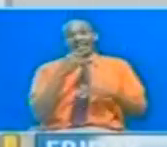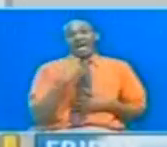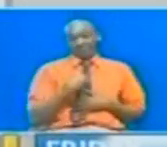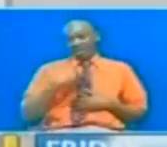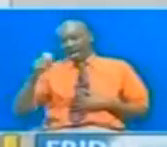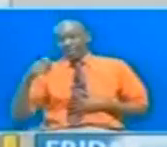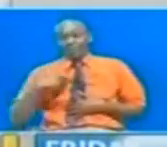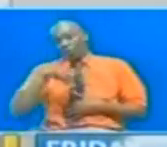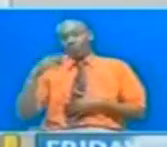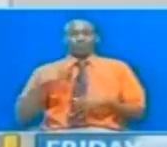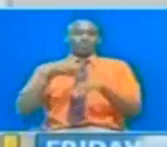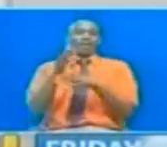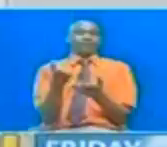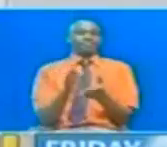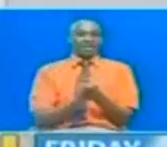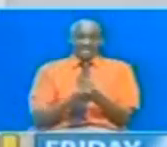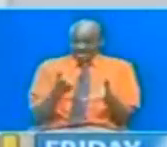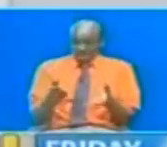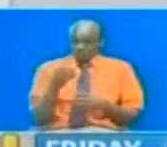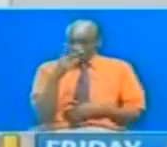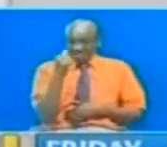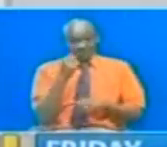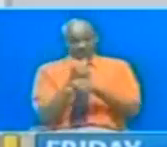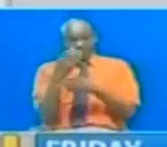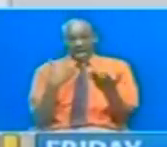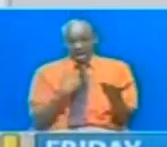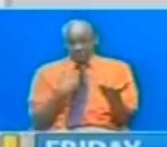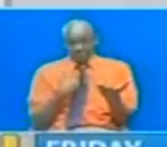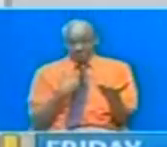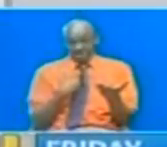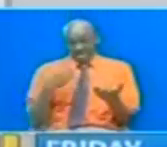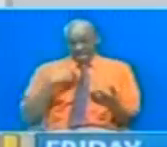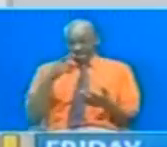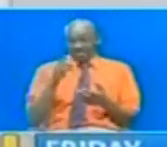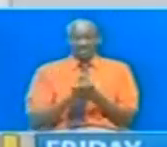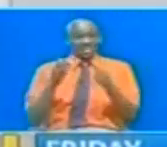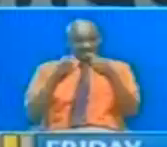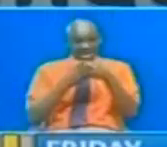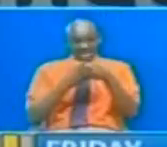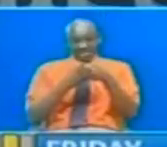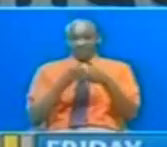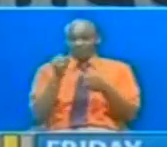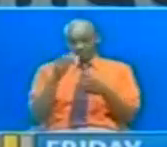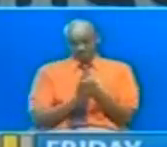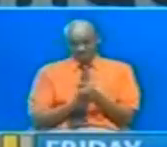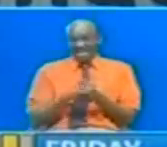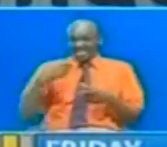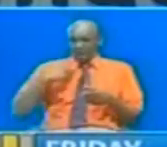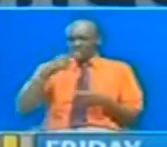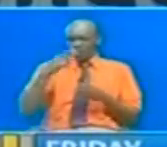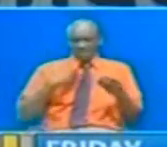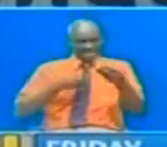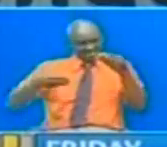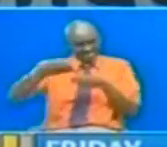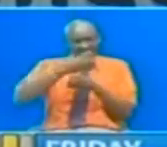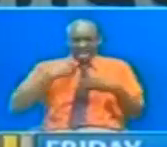in 5 months to close the year at 20 shillings and 50 cents from the listing price of 9 shillings and 50 cents. Demutualizing the exchange now